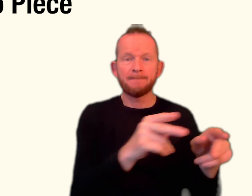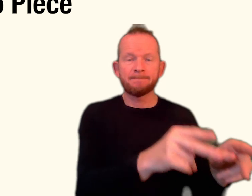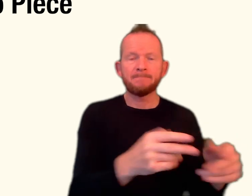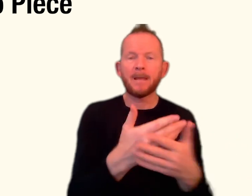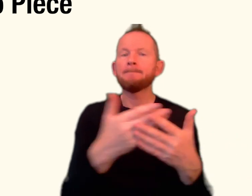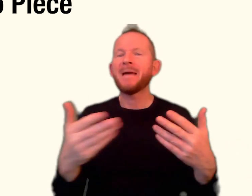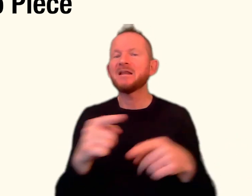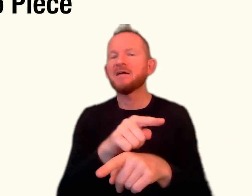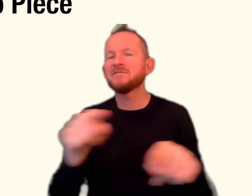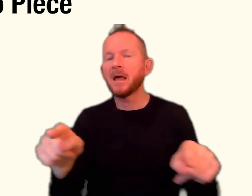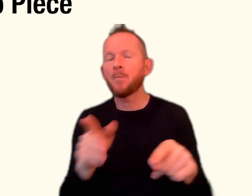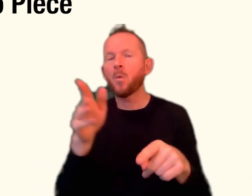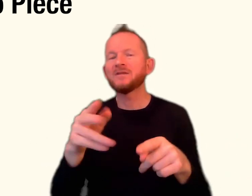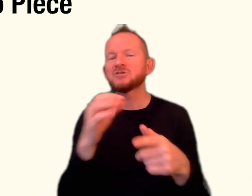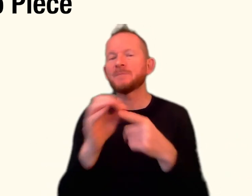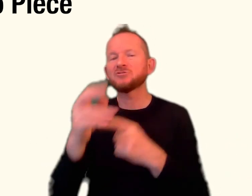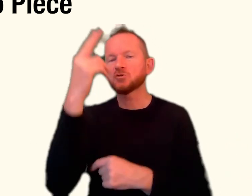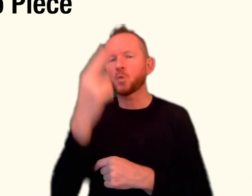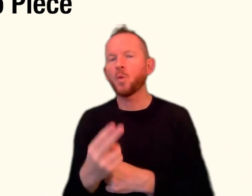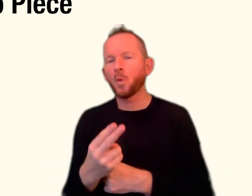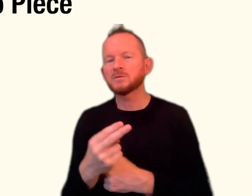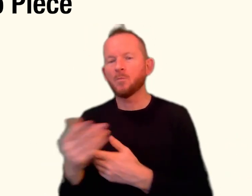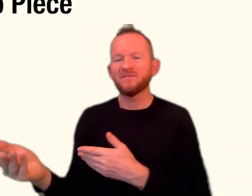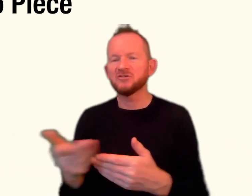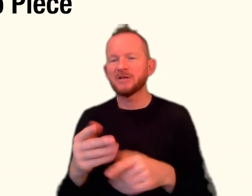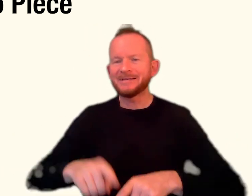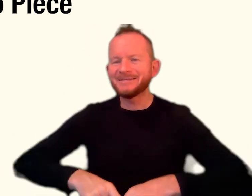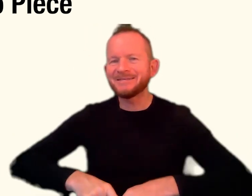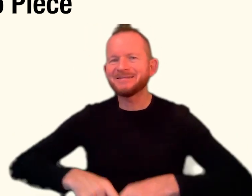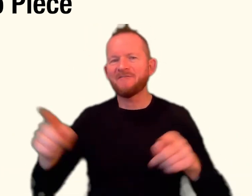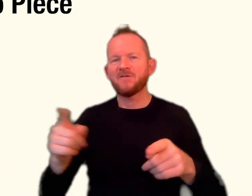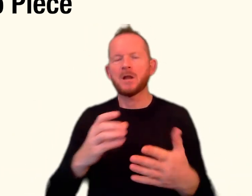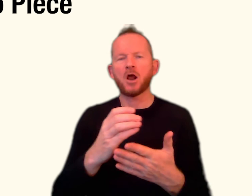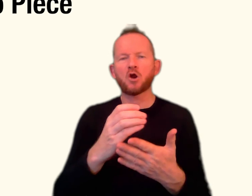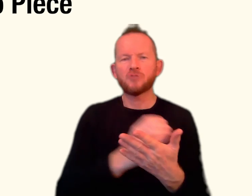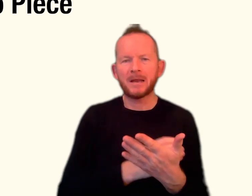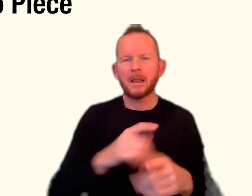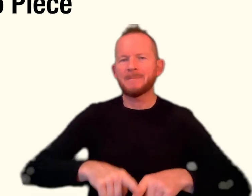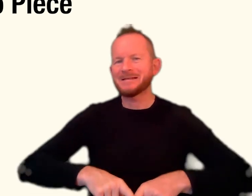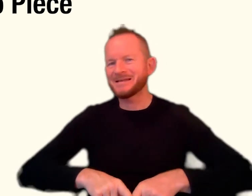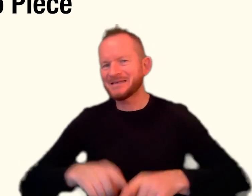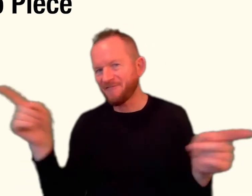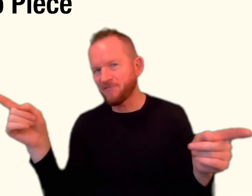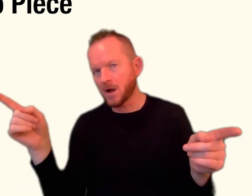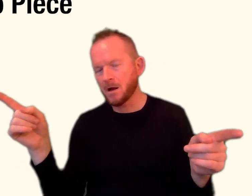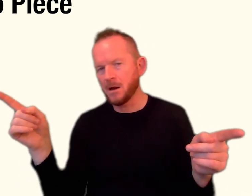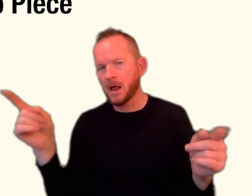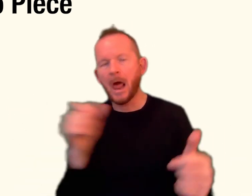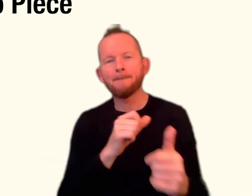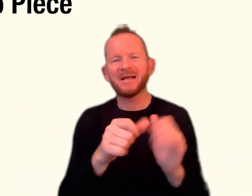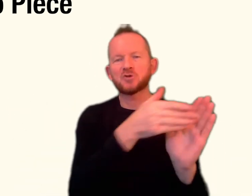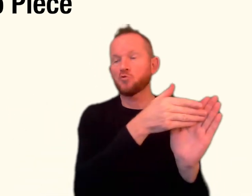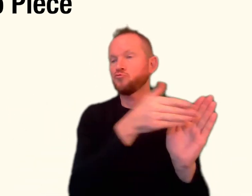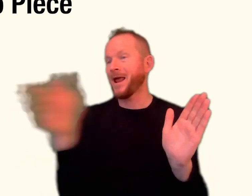many of them went to special schools where the provision is different, where the curriculum is different, where they have a better range